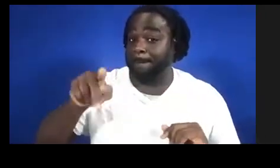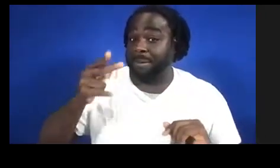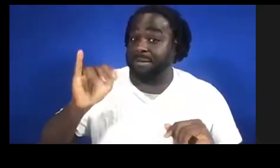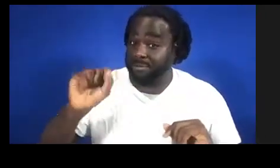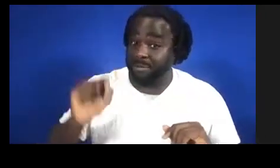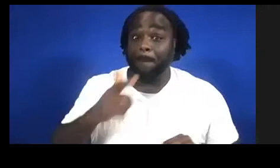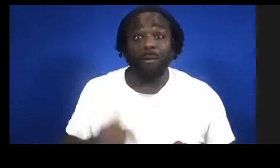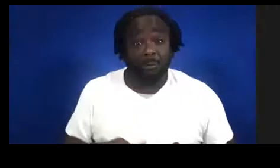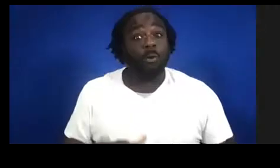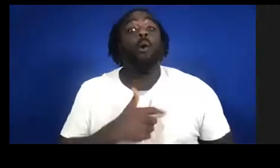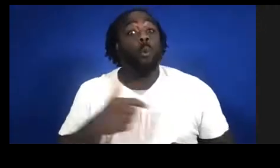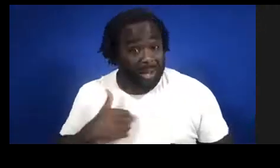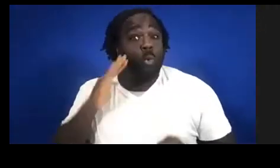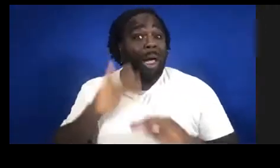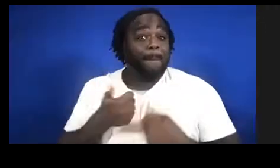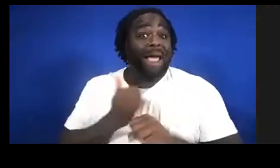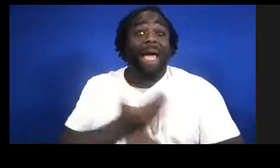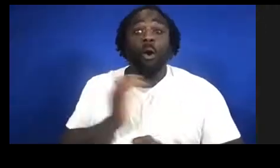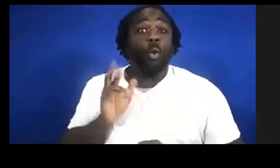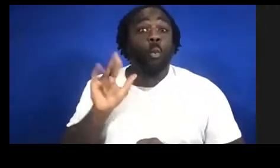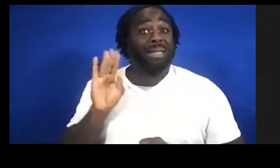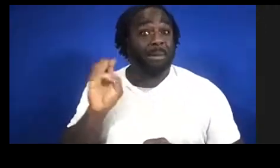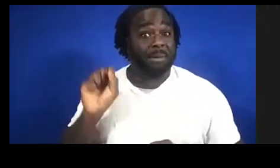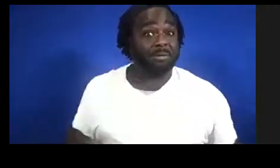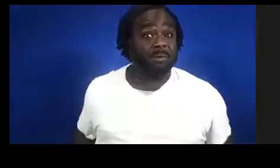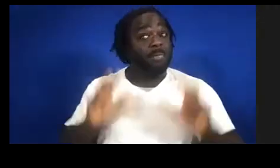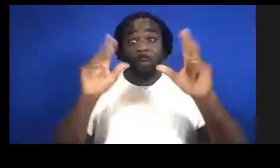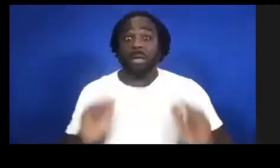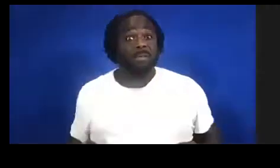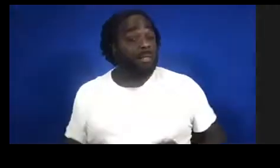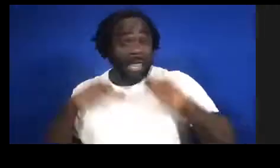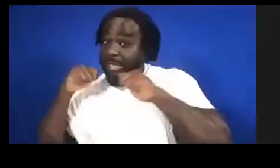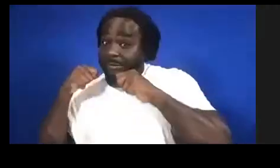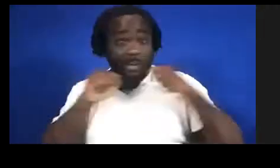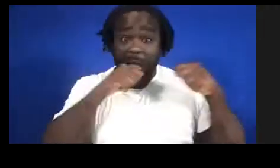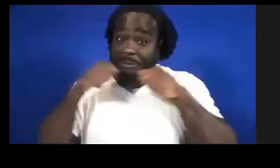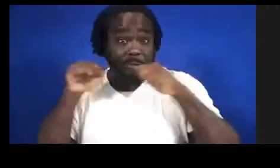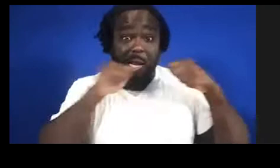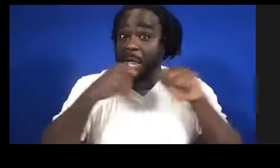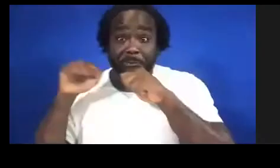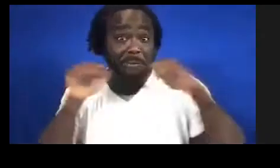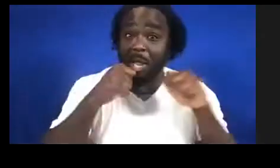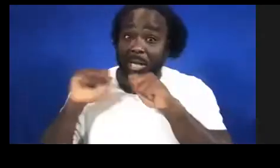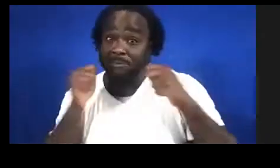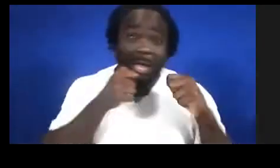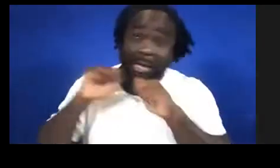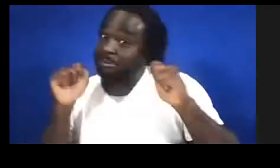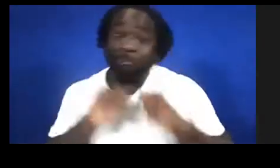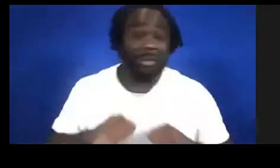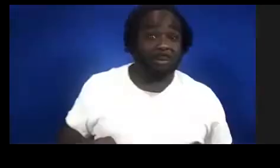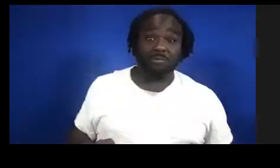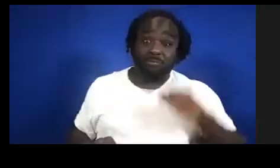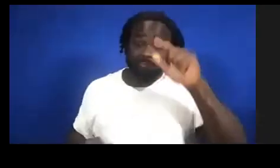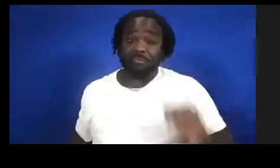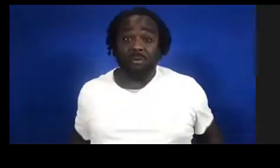the reality of the situation. In Memphis, we know how to throw down. We be working them